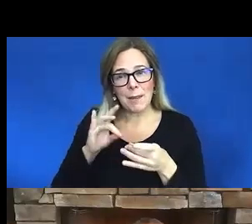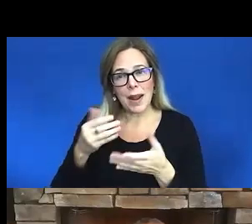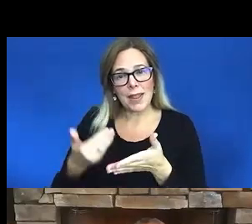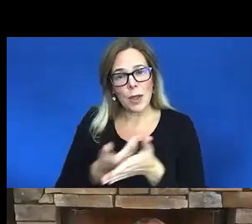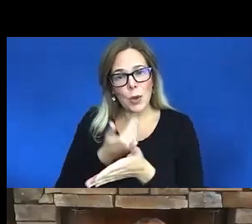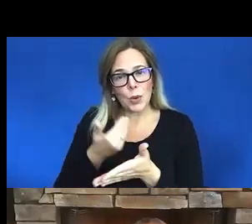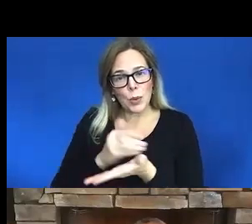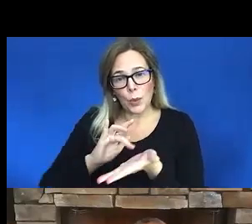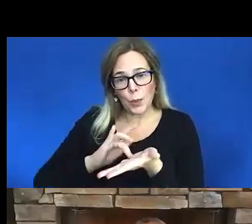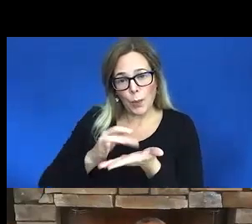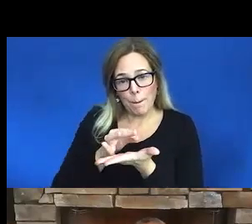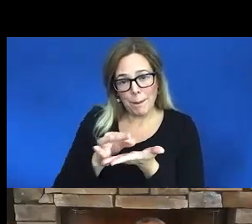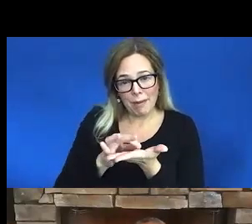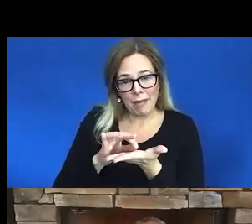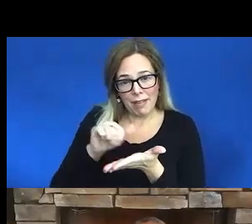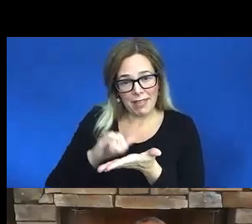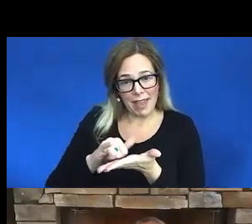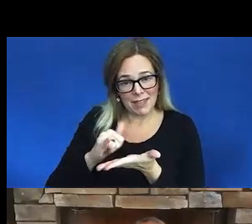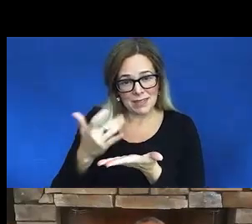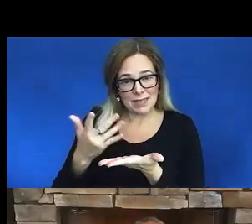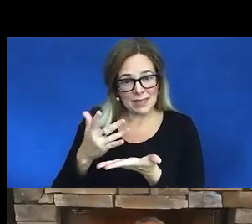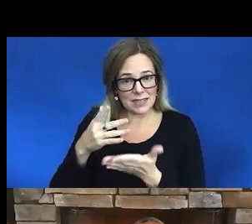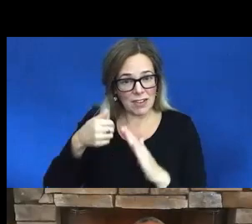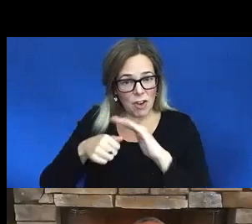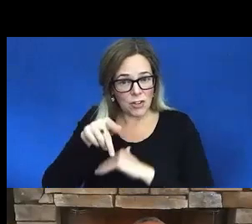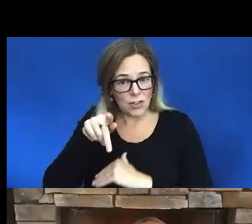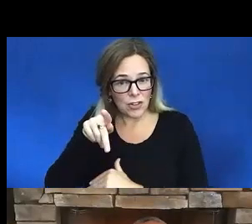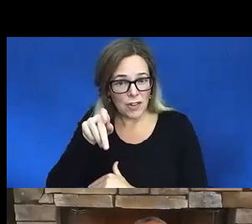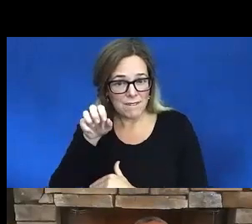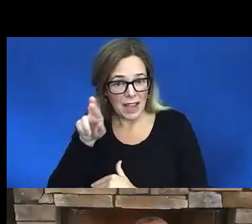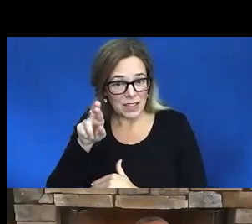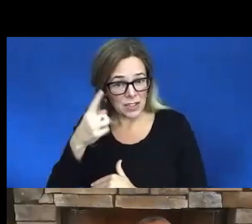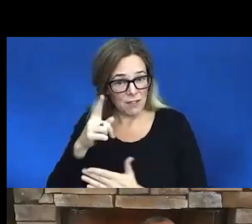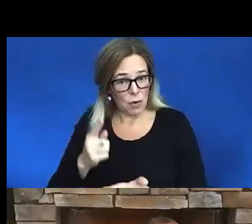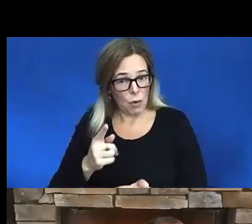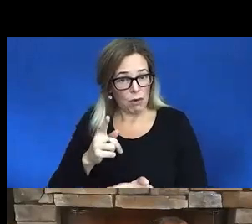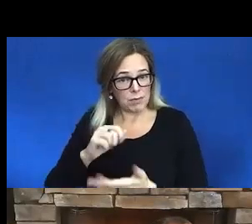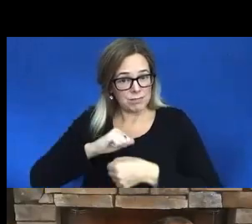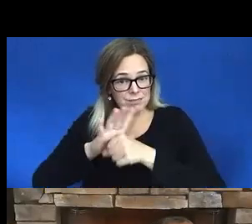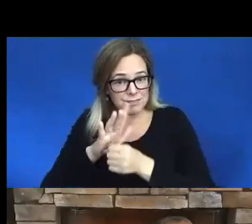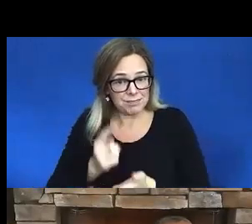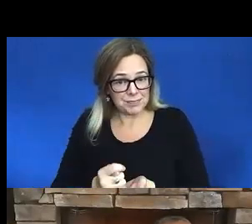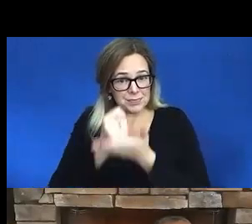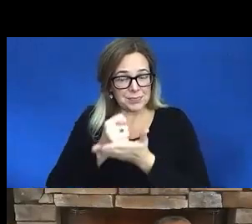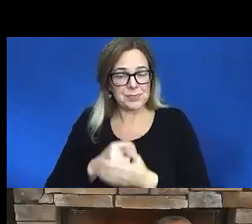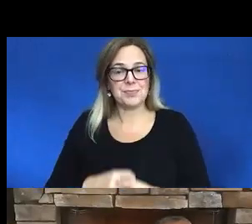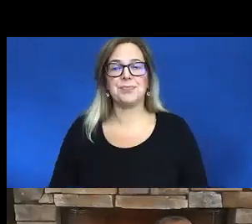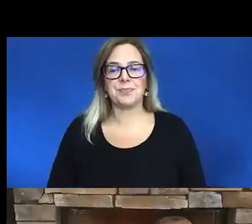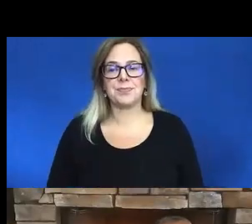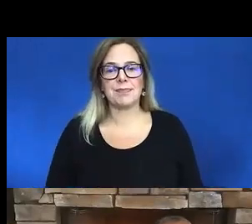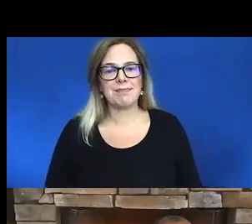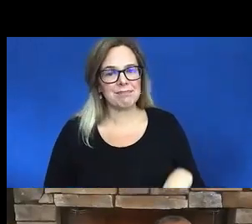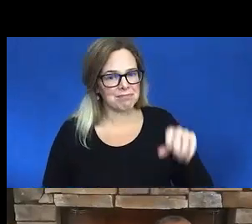Pfizer to treat COVID? Yeah, I think there are two antiviral medications, which are oral formulations that